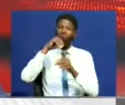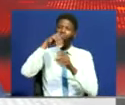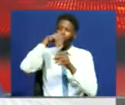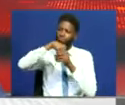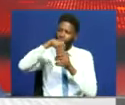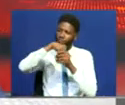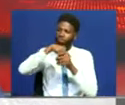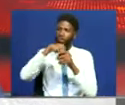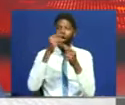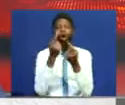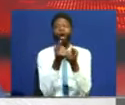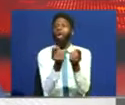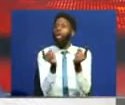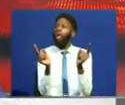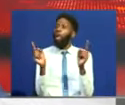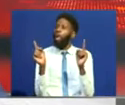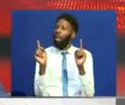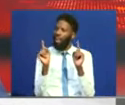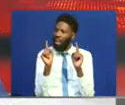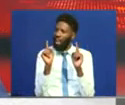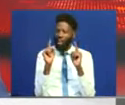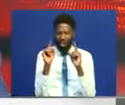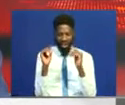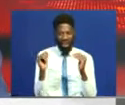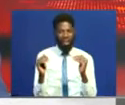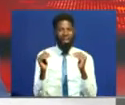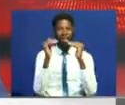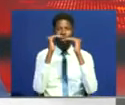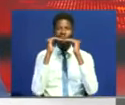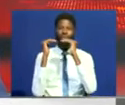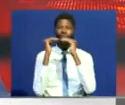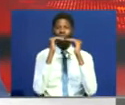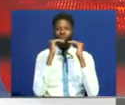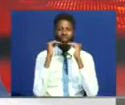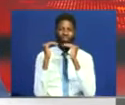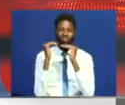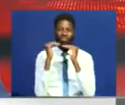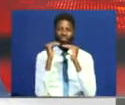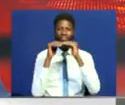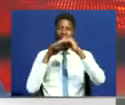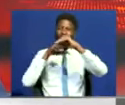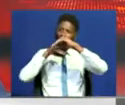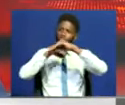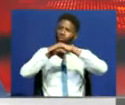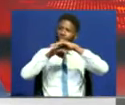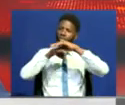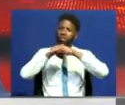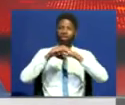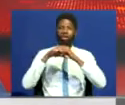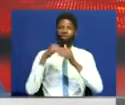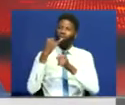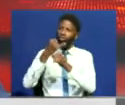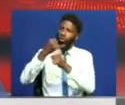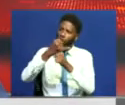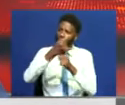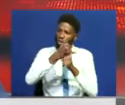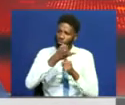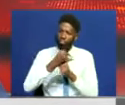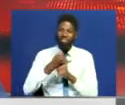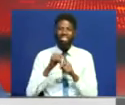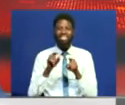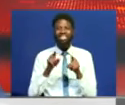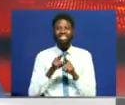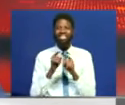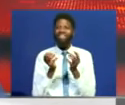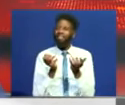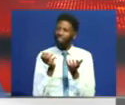everybody and equal access to, if I may say, not only to jobs, but also to businesses. Okay,